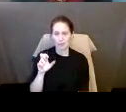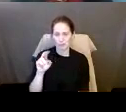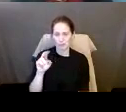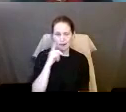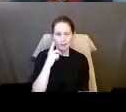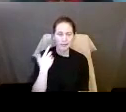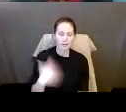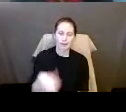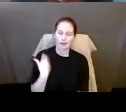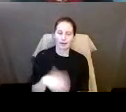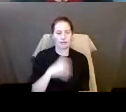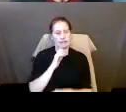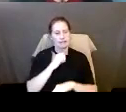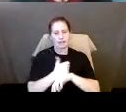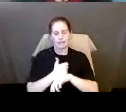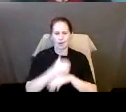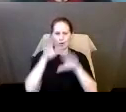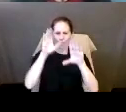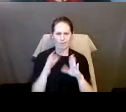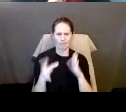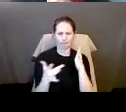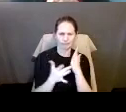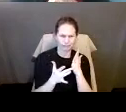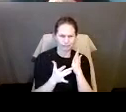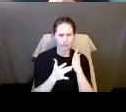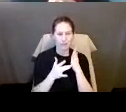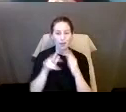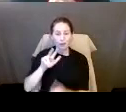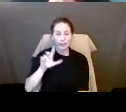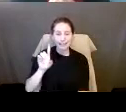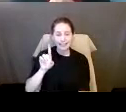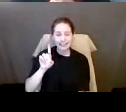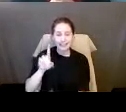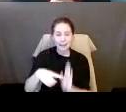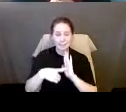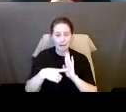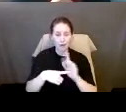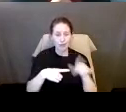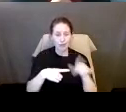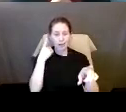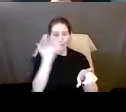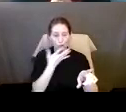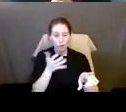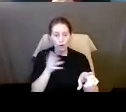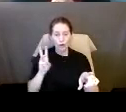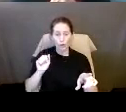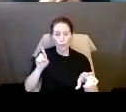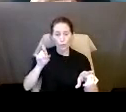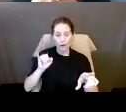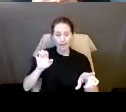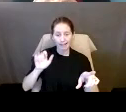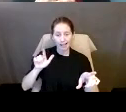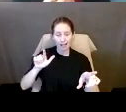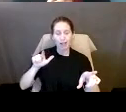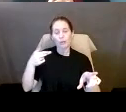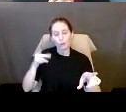these extraordinarily technologically advanced 3D models of Wadi el-Hudi. Site 9 is our